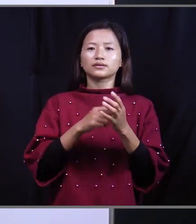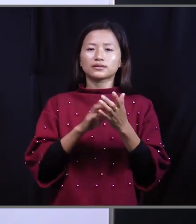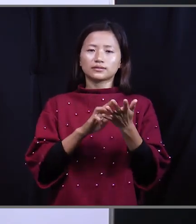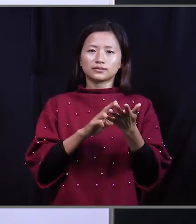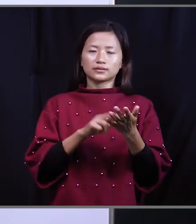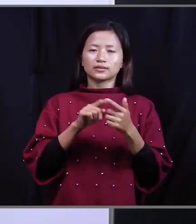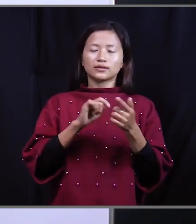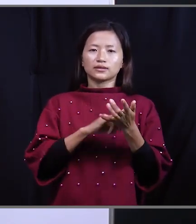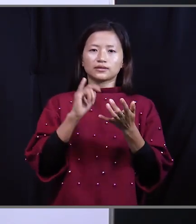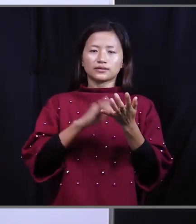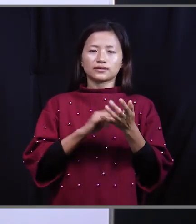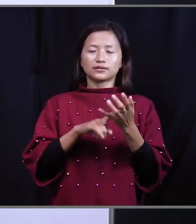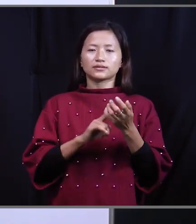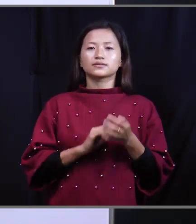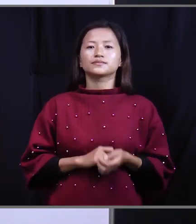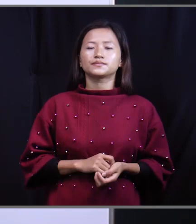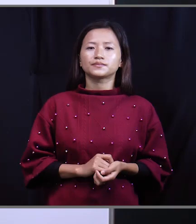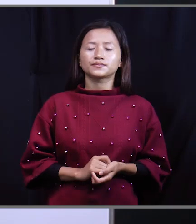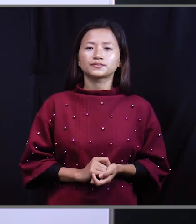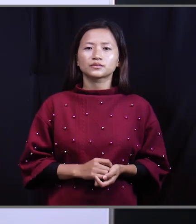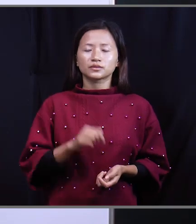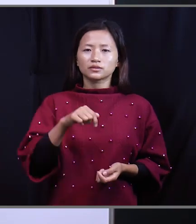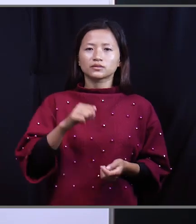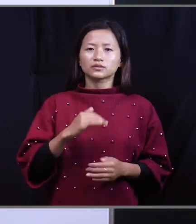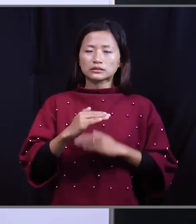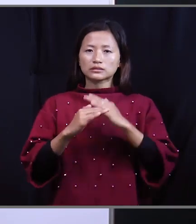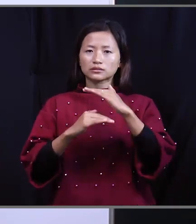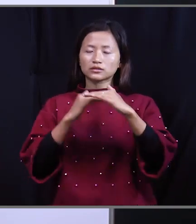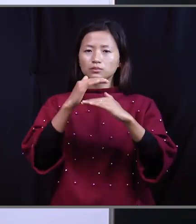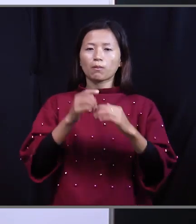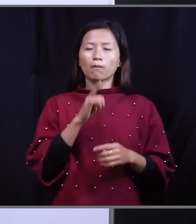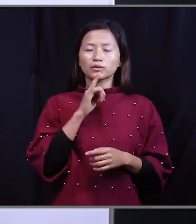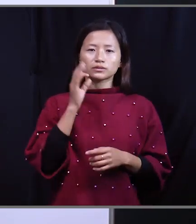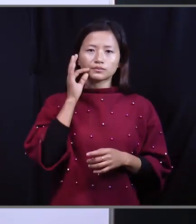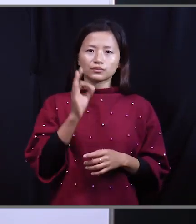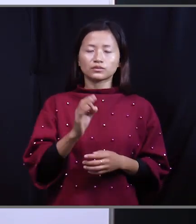D-I-A-K-I-N-E-S-I-S, dikinesis. This stage is the most important one, okay?